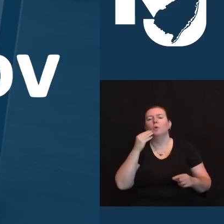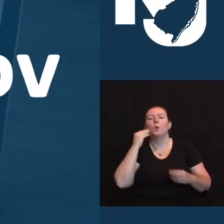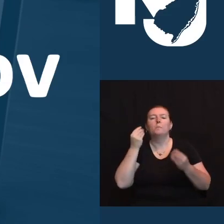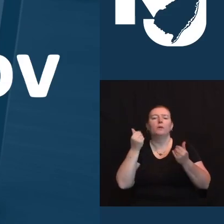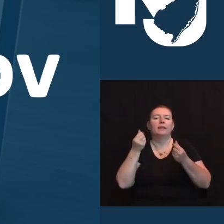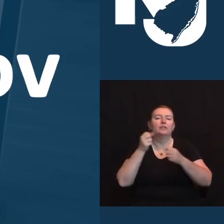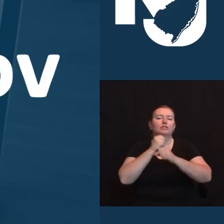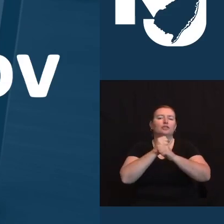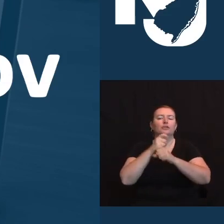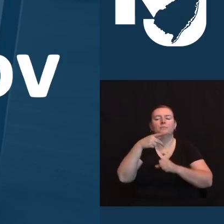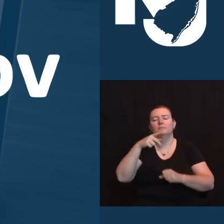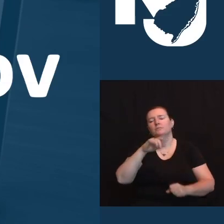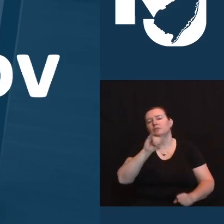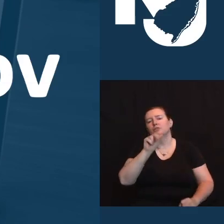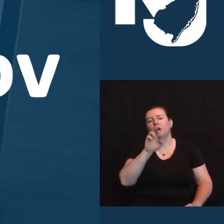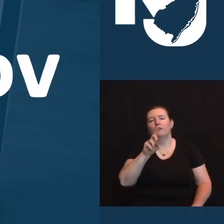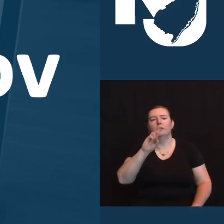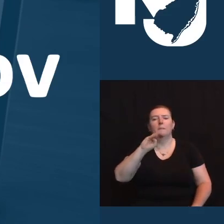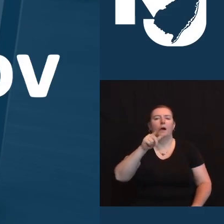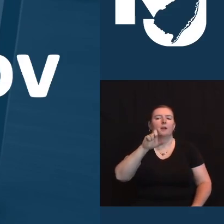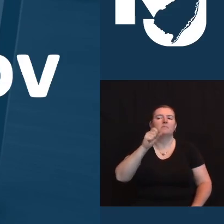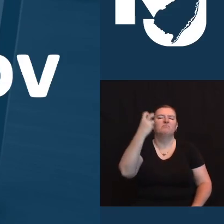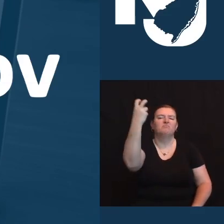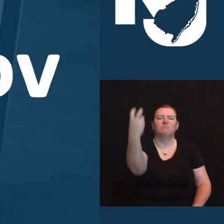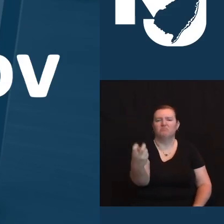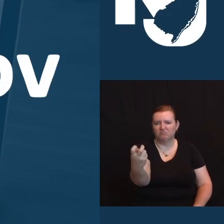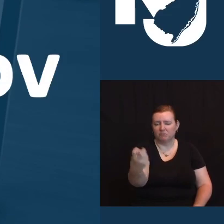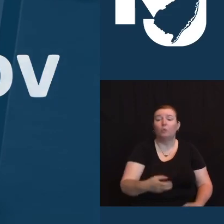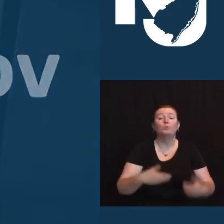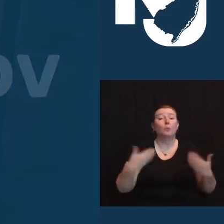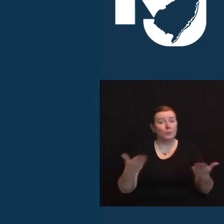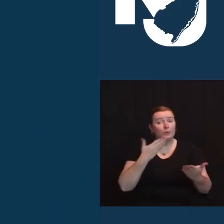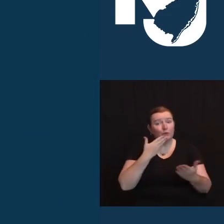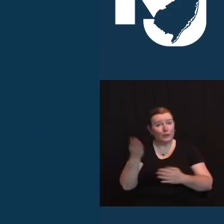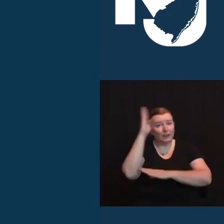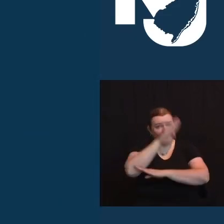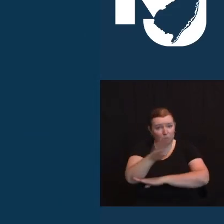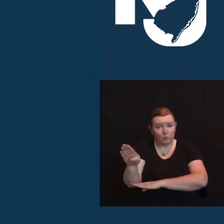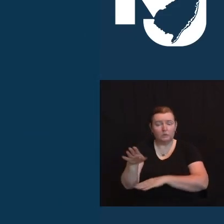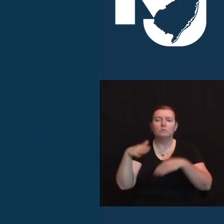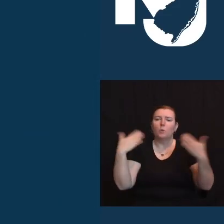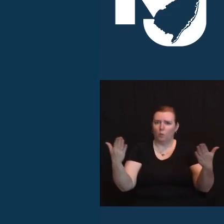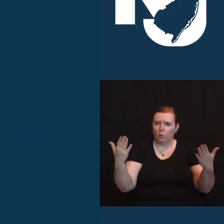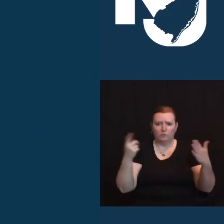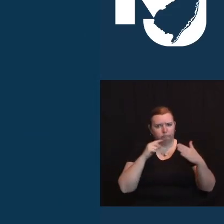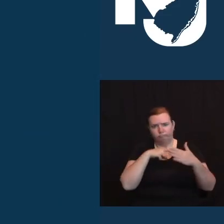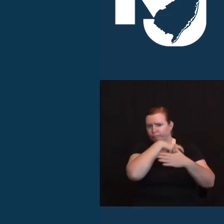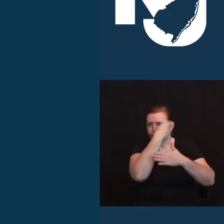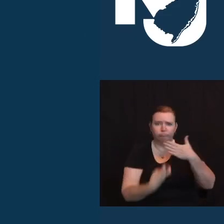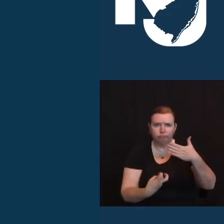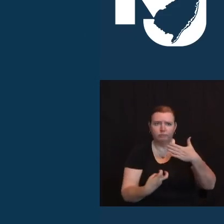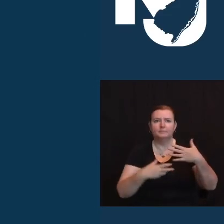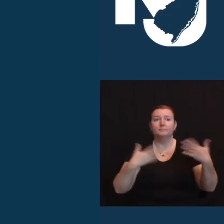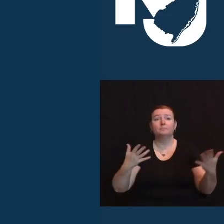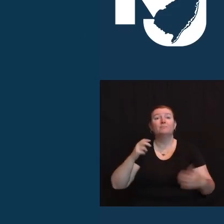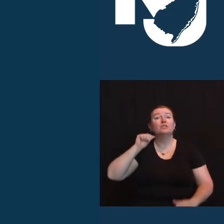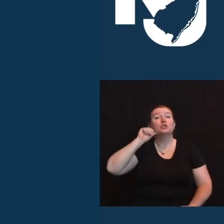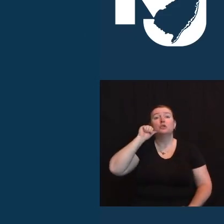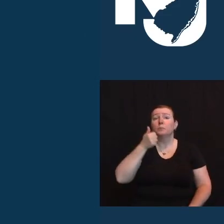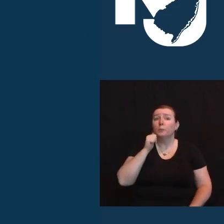Maples. Good afternoon, everyone. Let's get right into it. So we are preparing for tomorrow's arrival